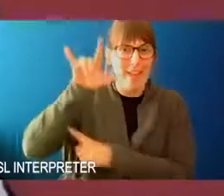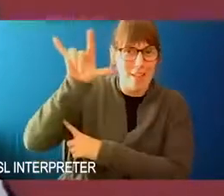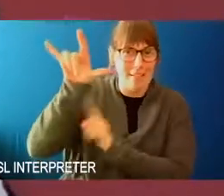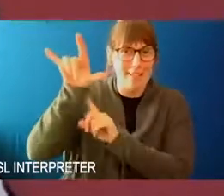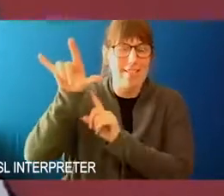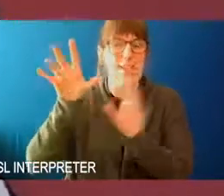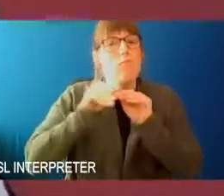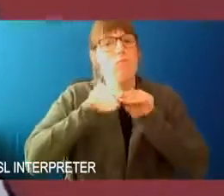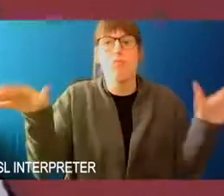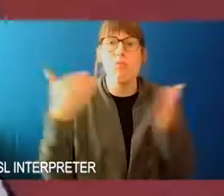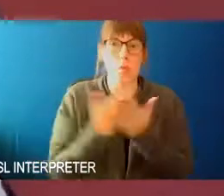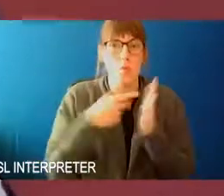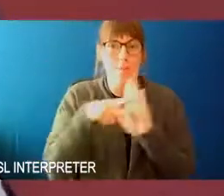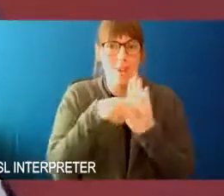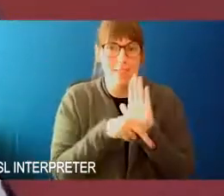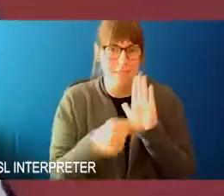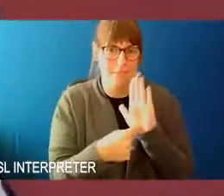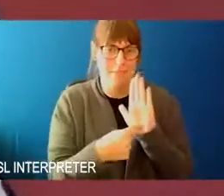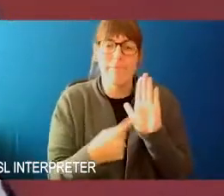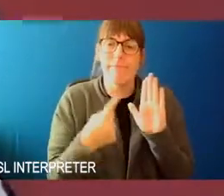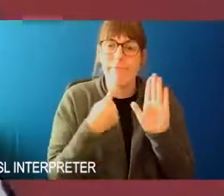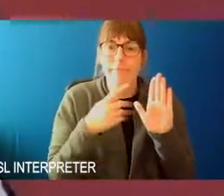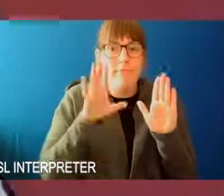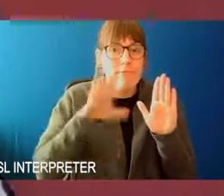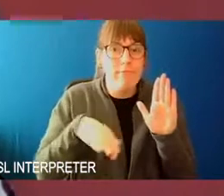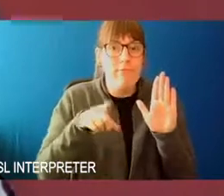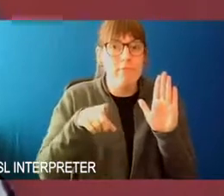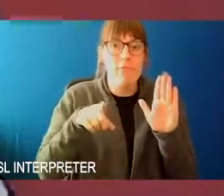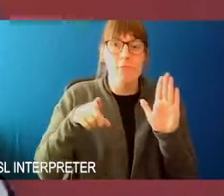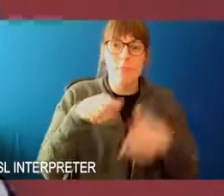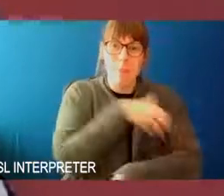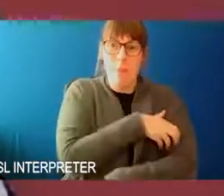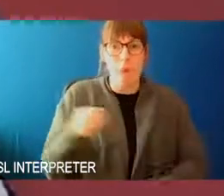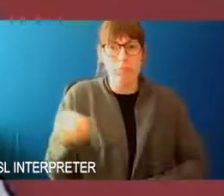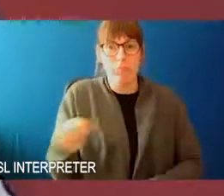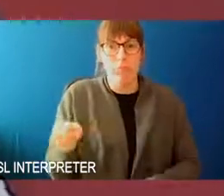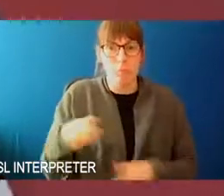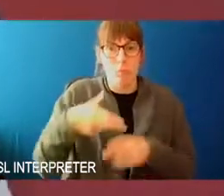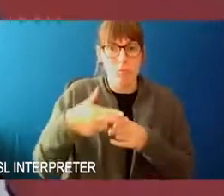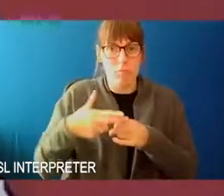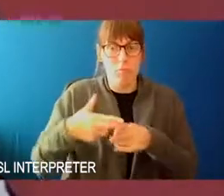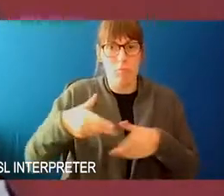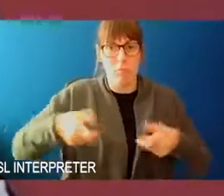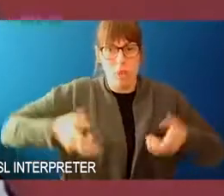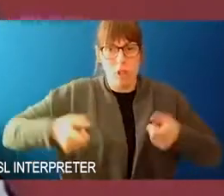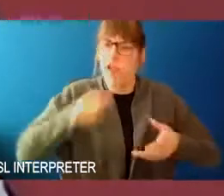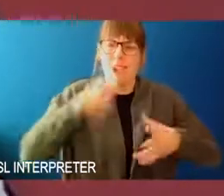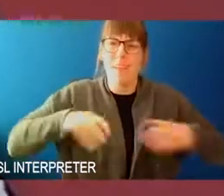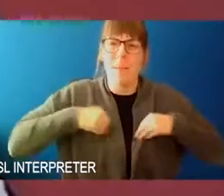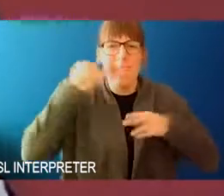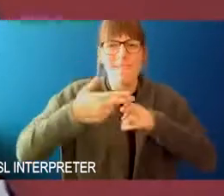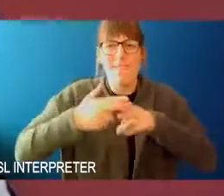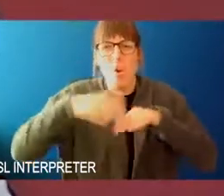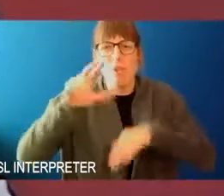American Airlines put out this new policy that they were no longer going to accept power wheelchairs that